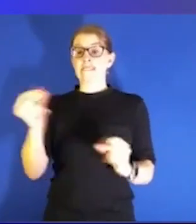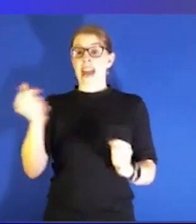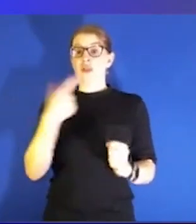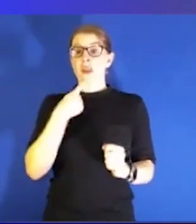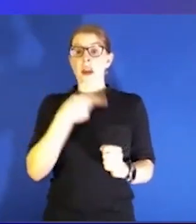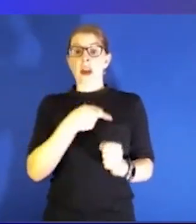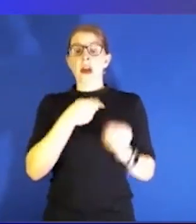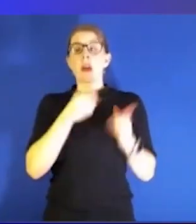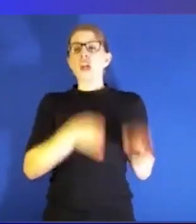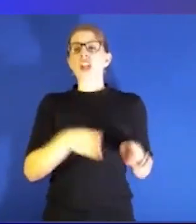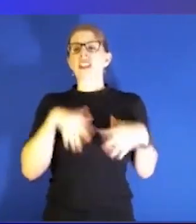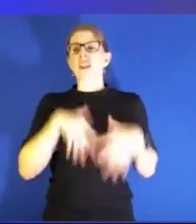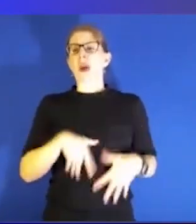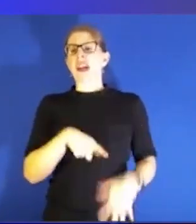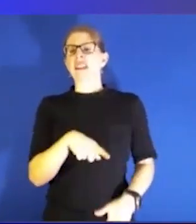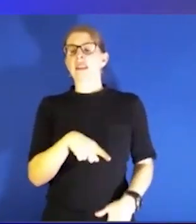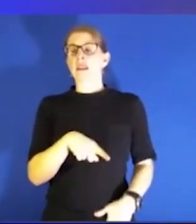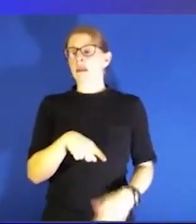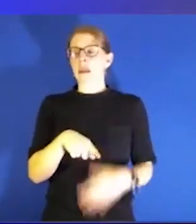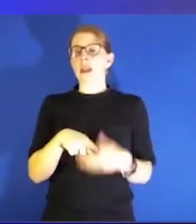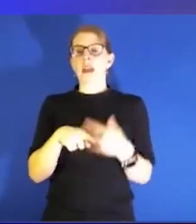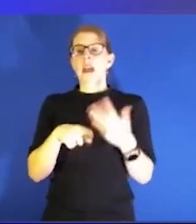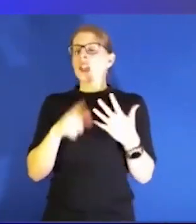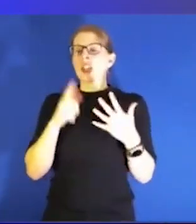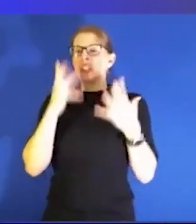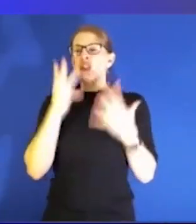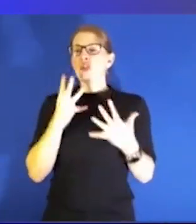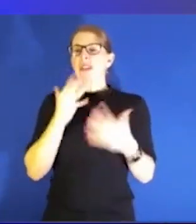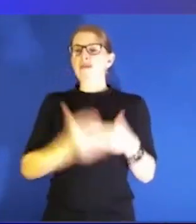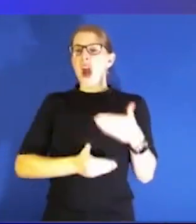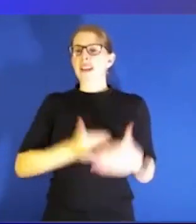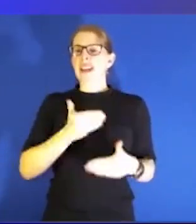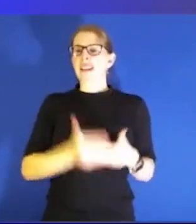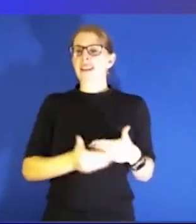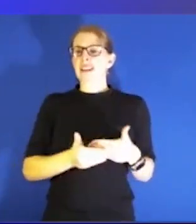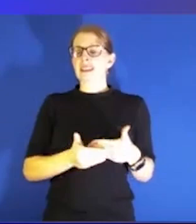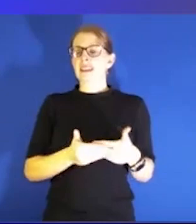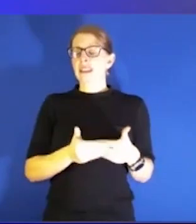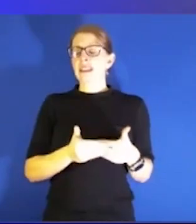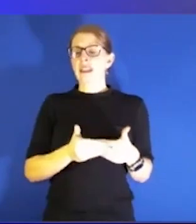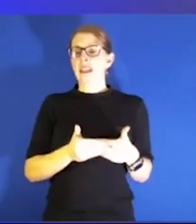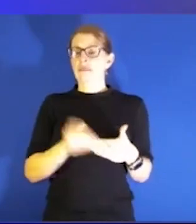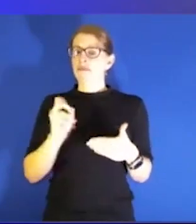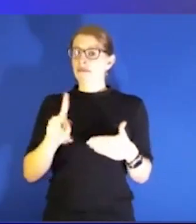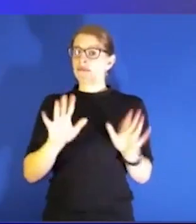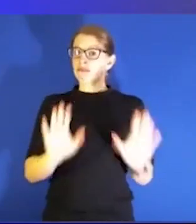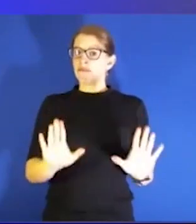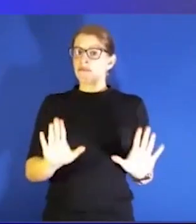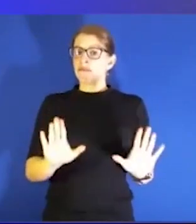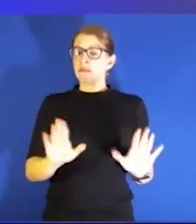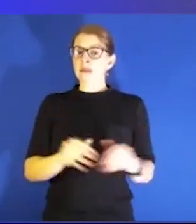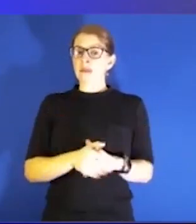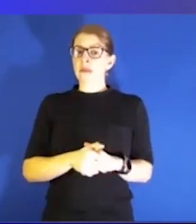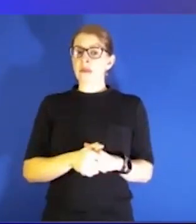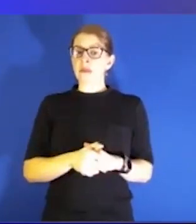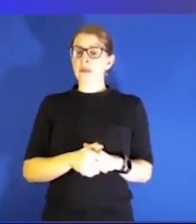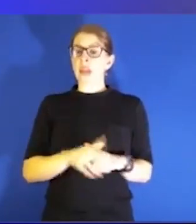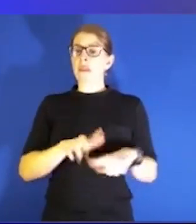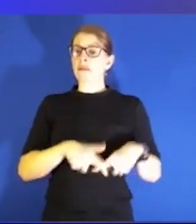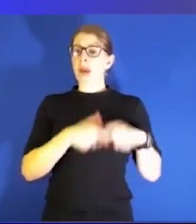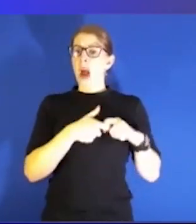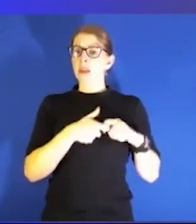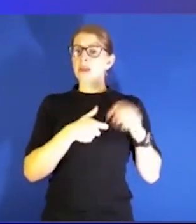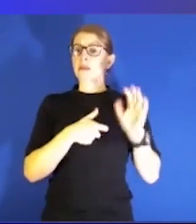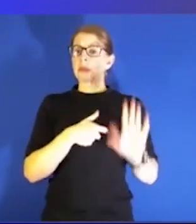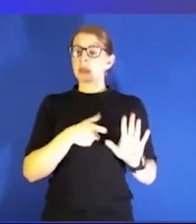depressed. Well, they're really going through this grief process. And so it's okay to pause in that and not be quick